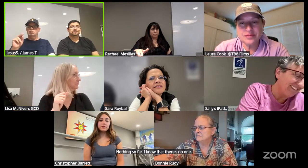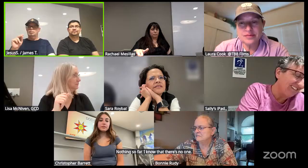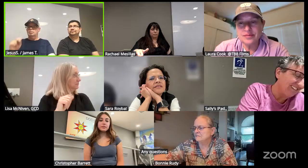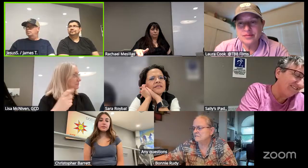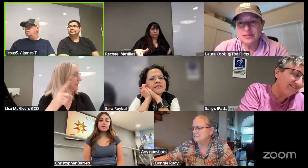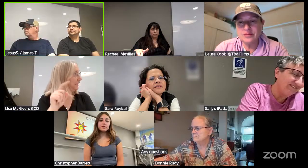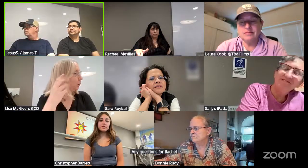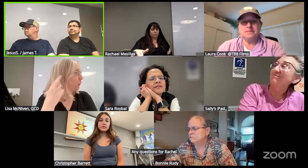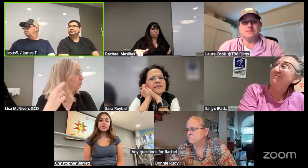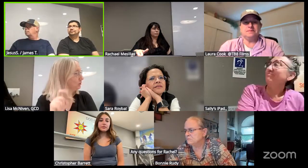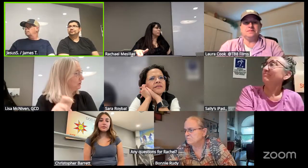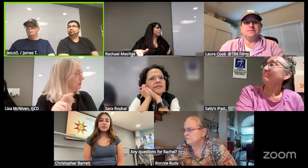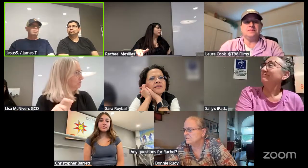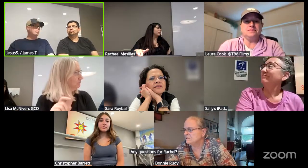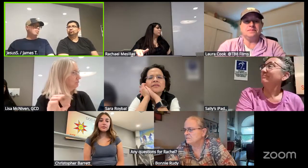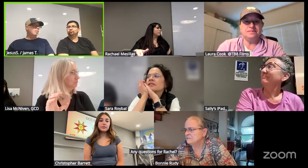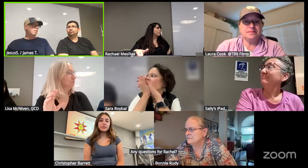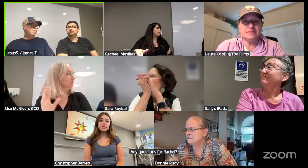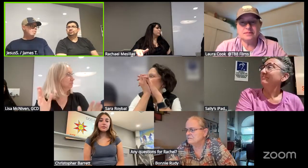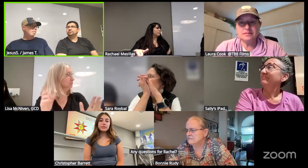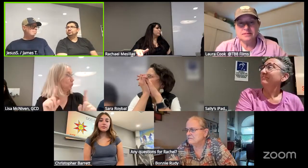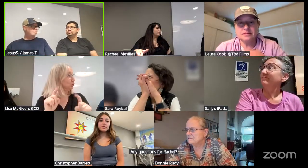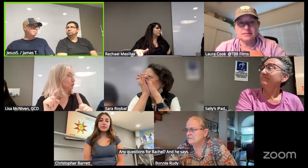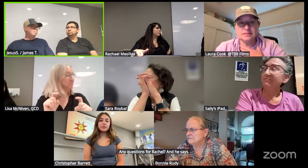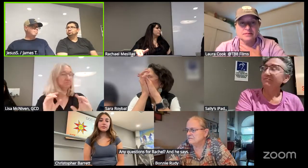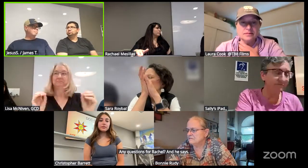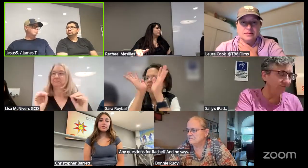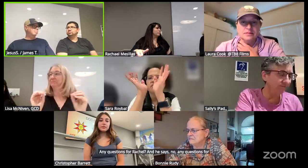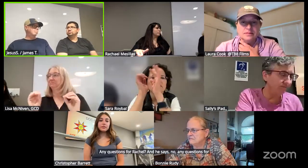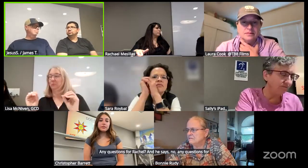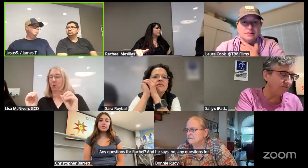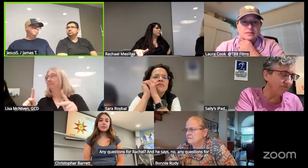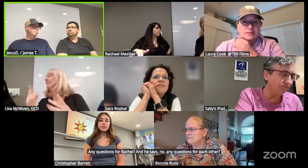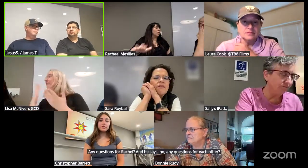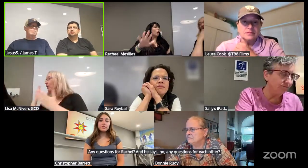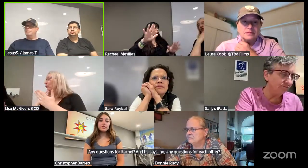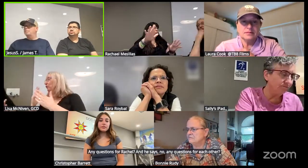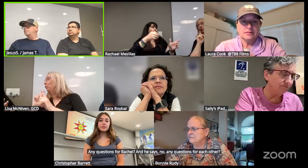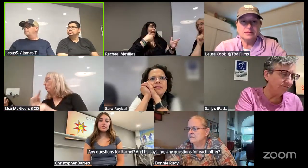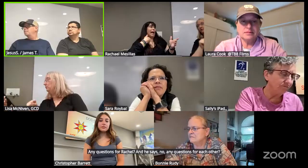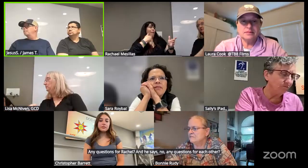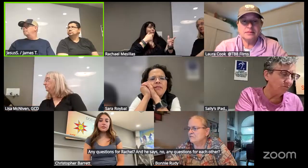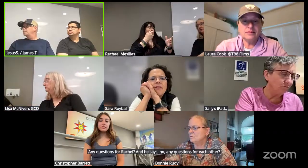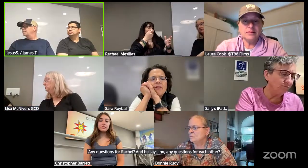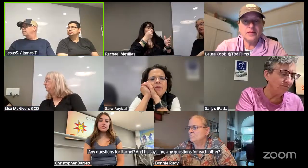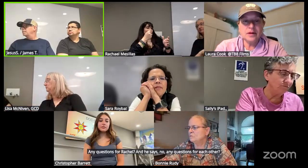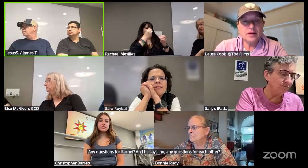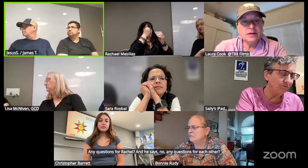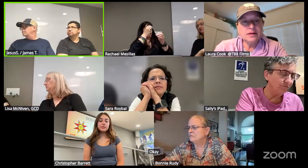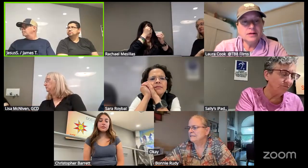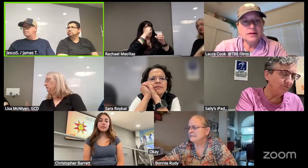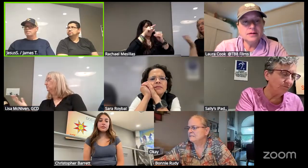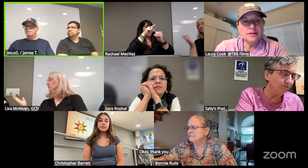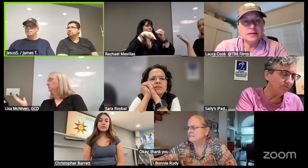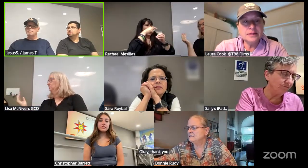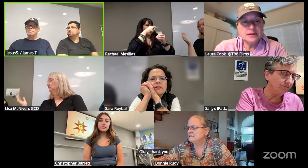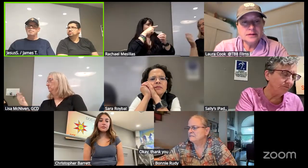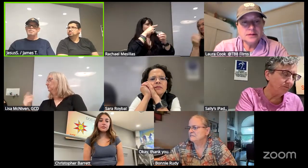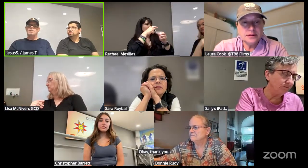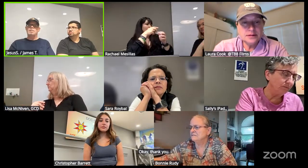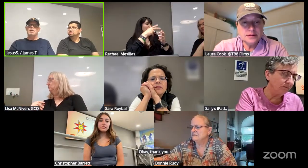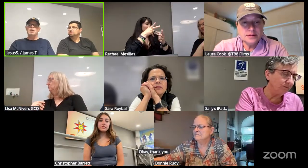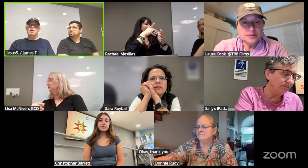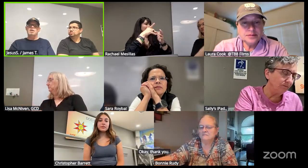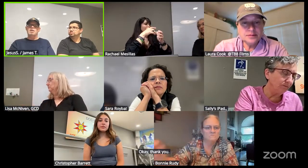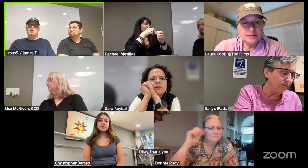Rachel? Jane says, no, any questions for Rachel? This is none. Okay, thank you. So you can put a little bit